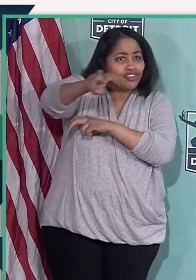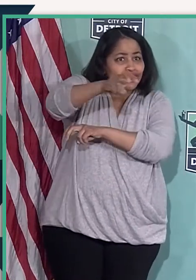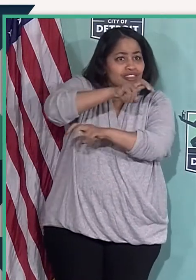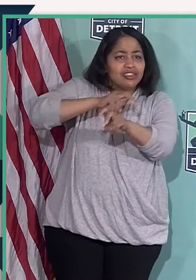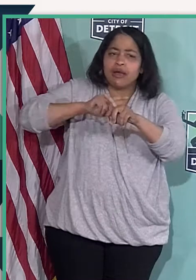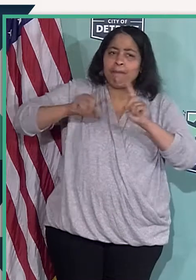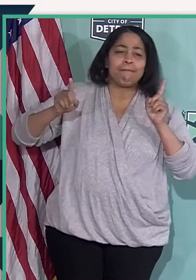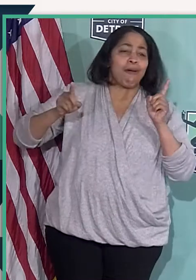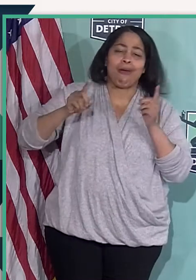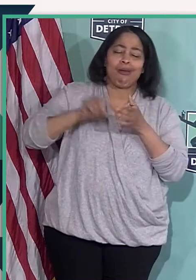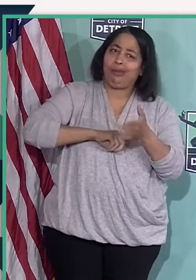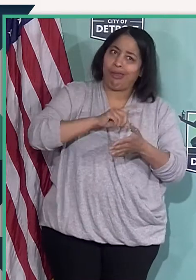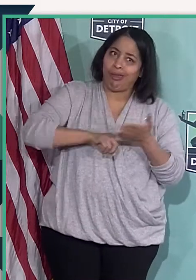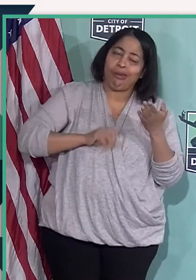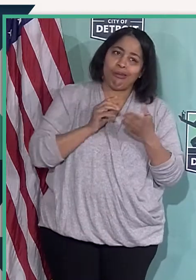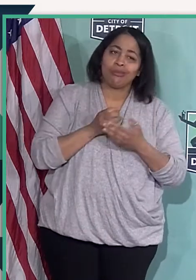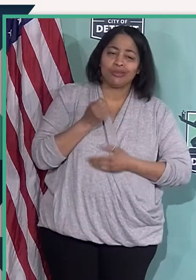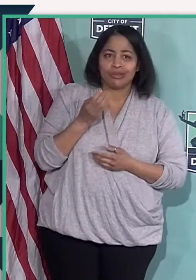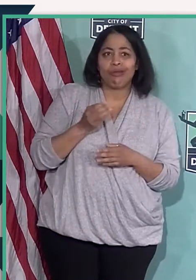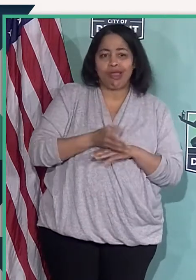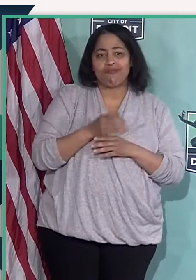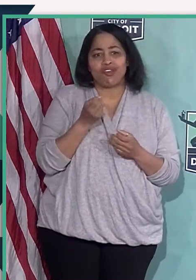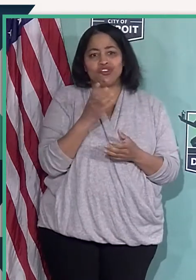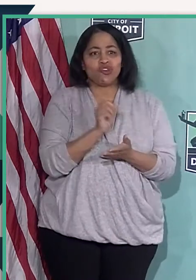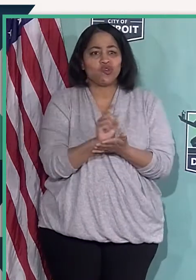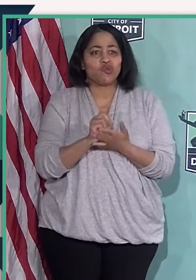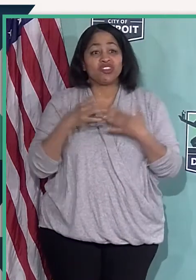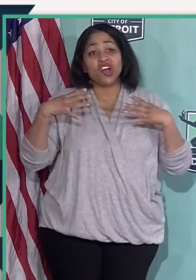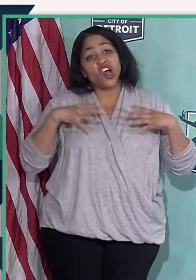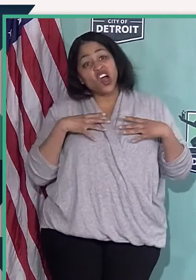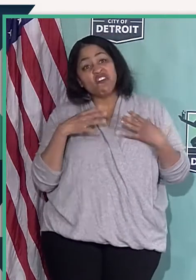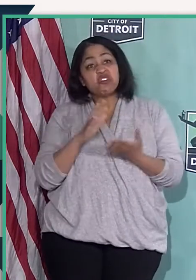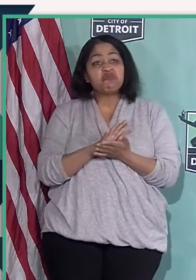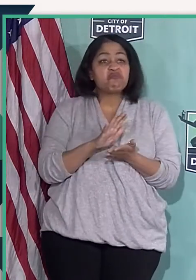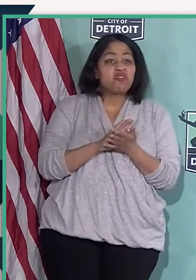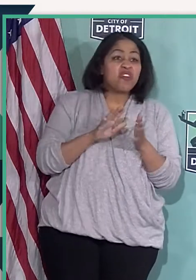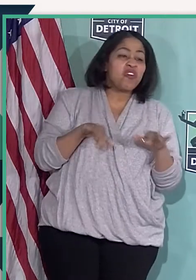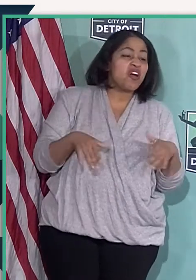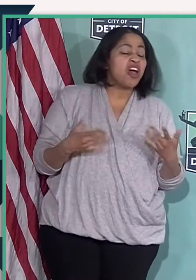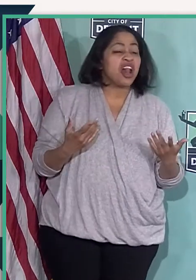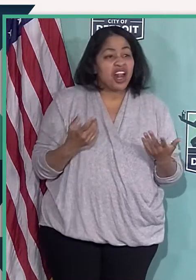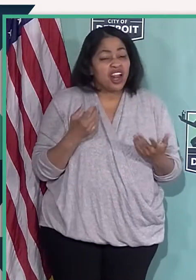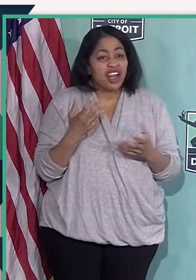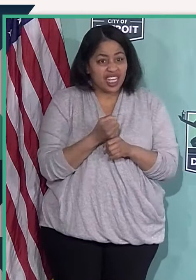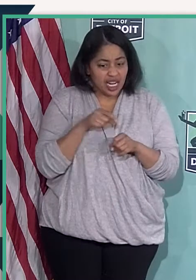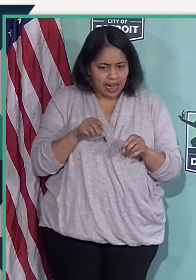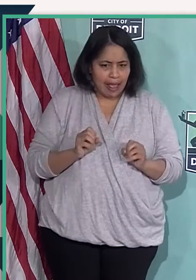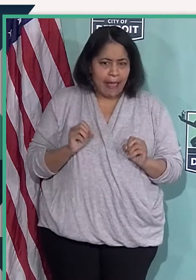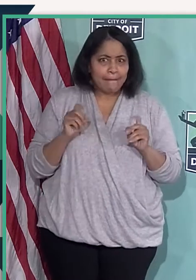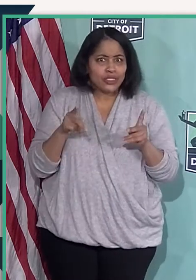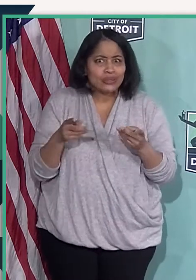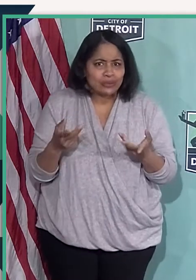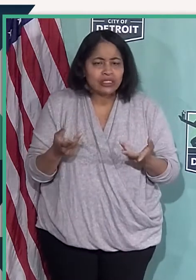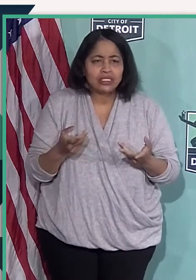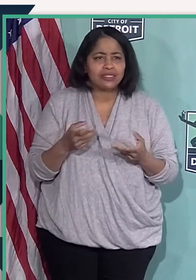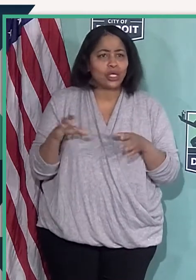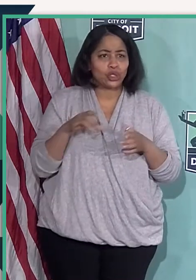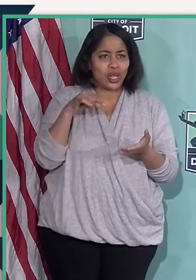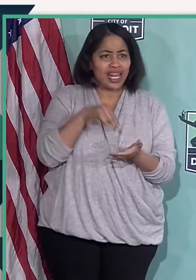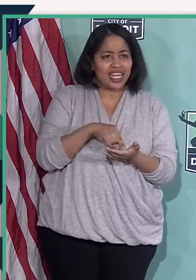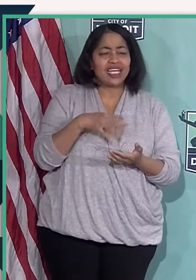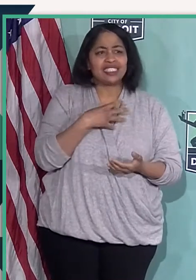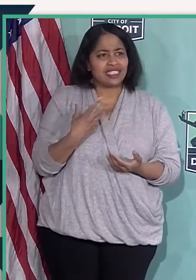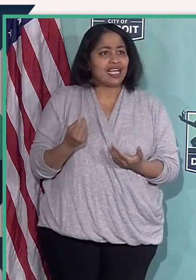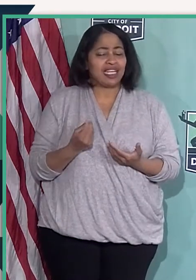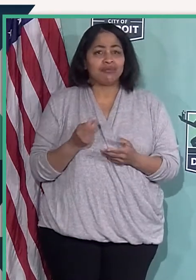so after having a few weeks to be off from school, getting this opportunity to do this and